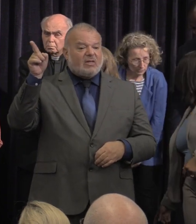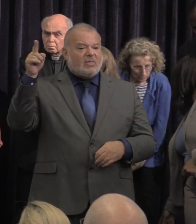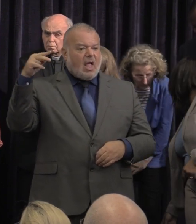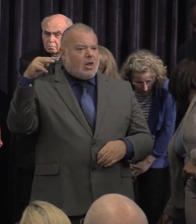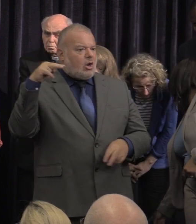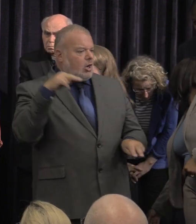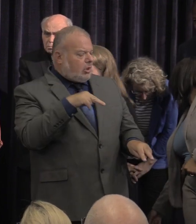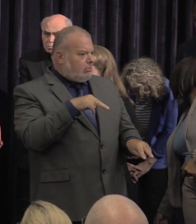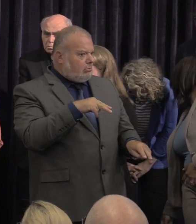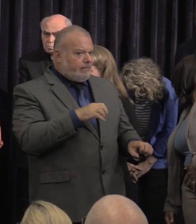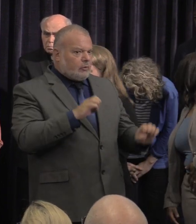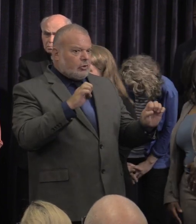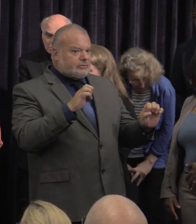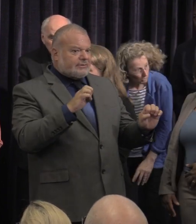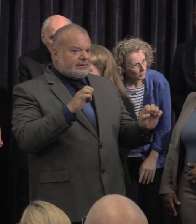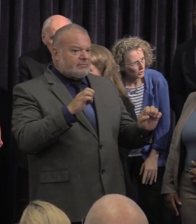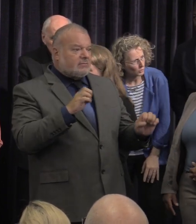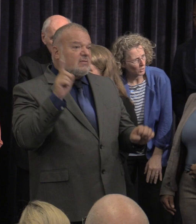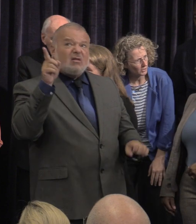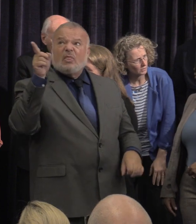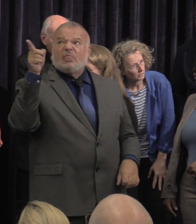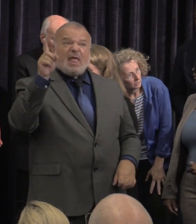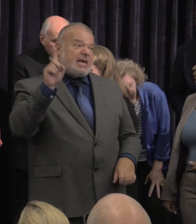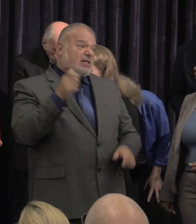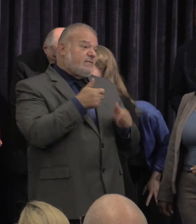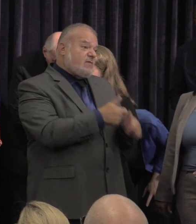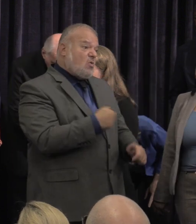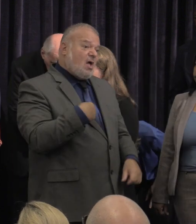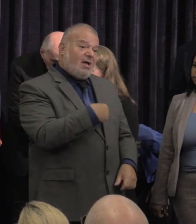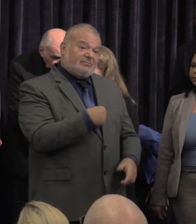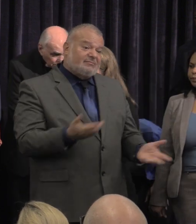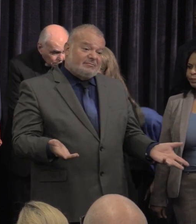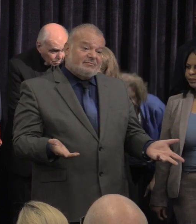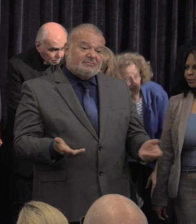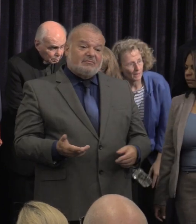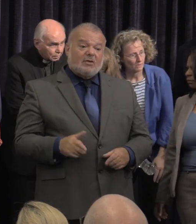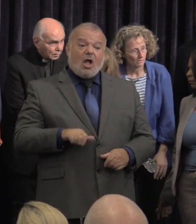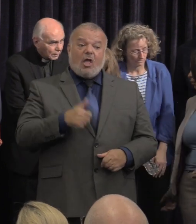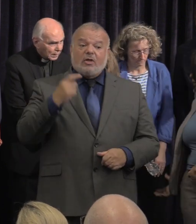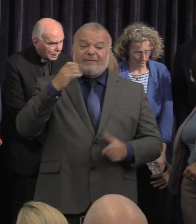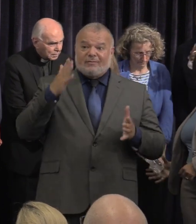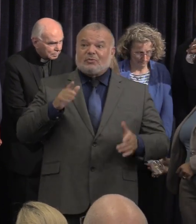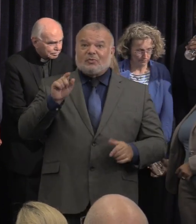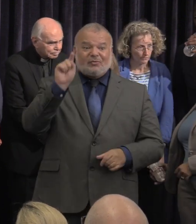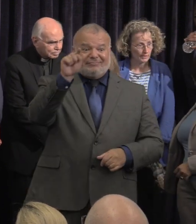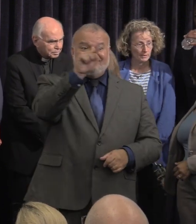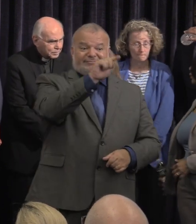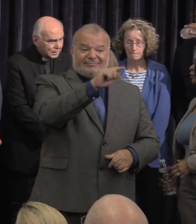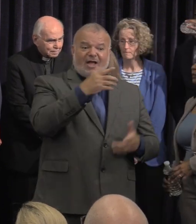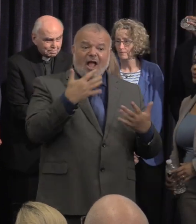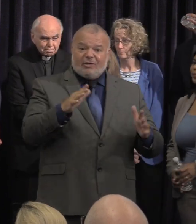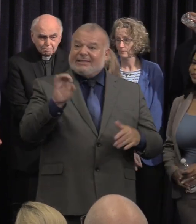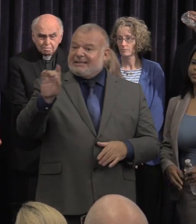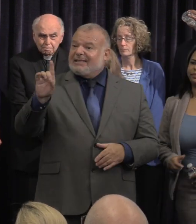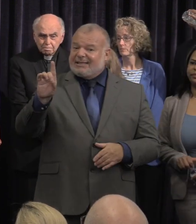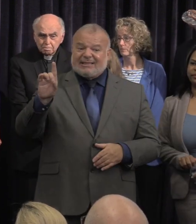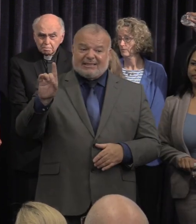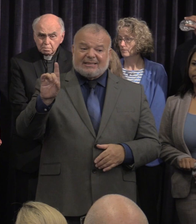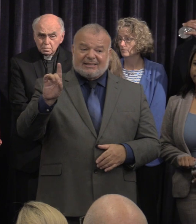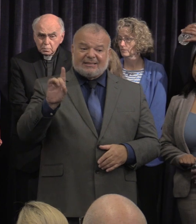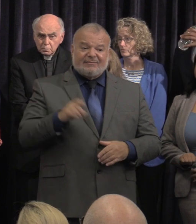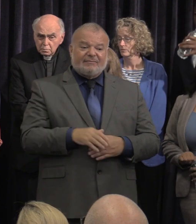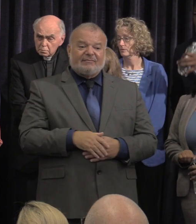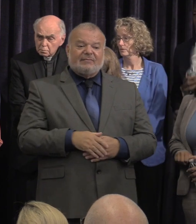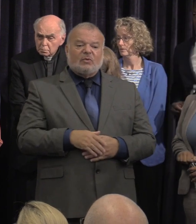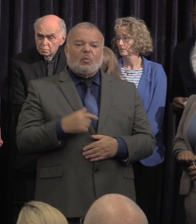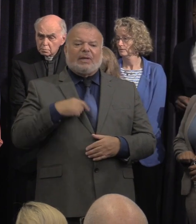them to act. And other governors have made this call. I am making this call because there are two things that we need. Number one,